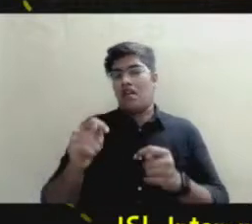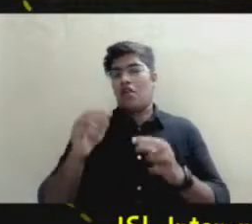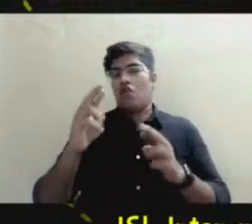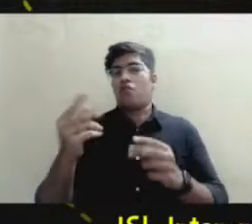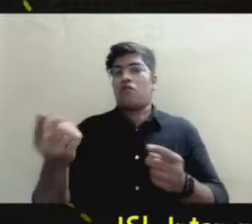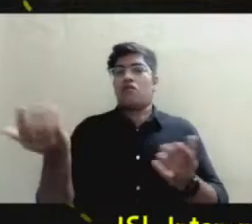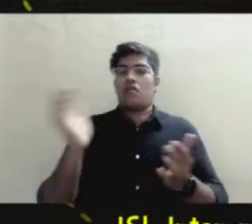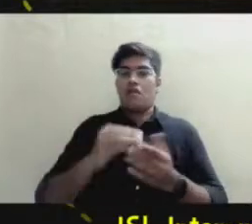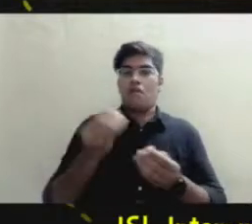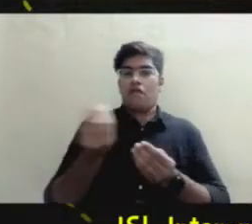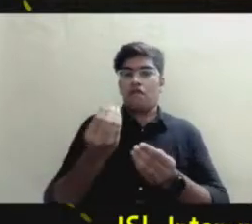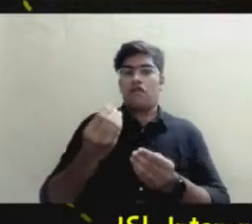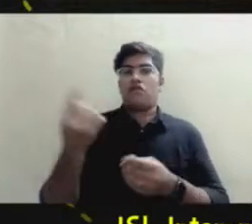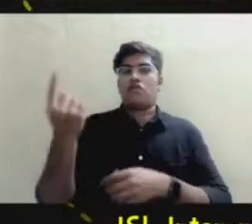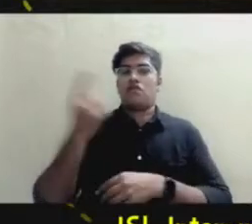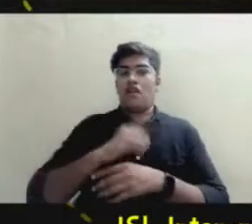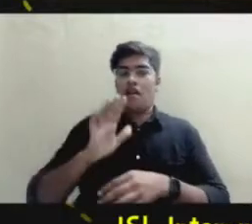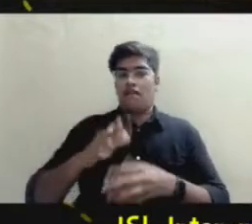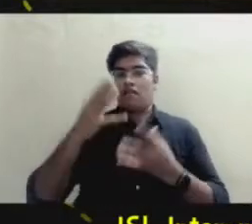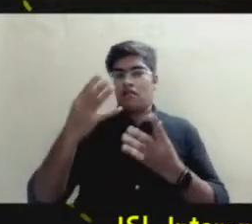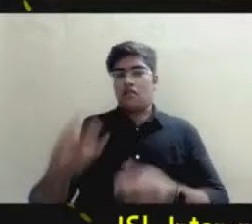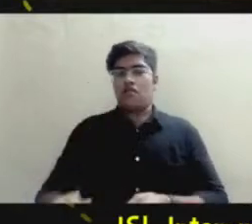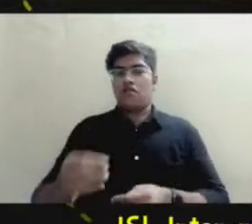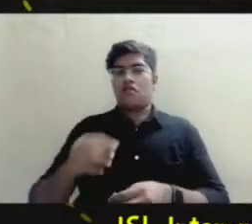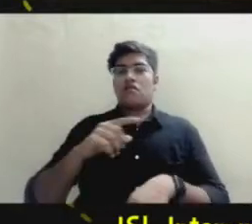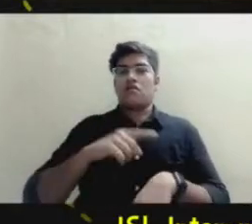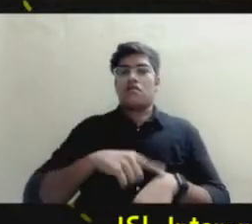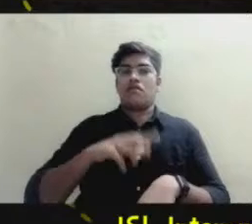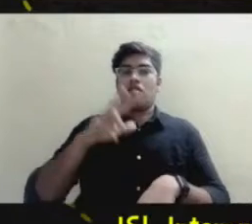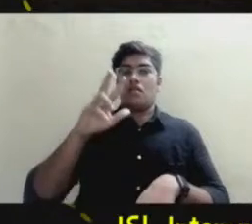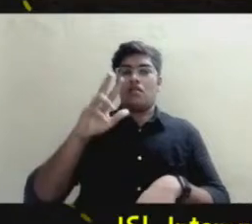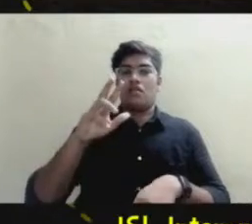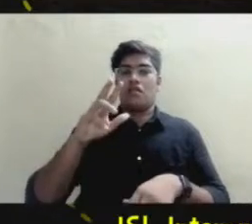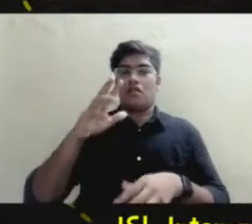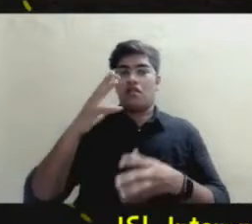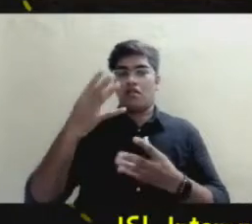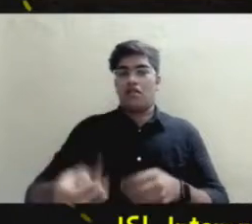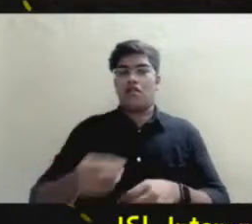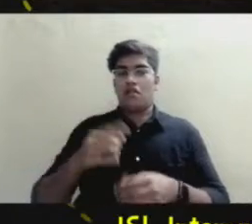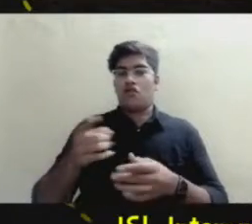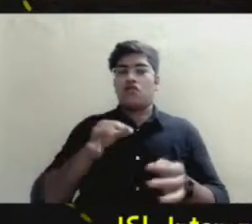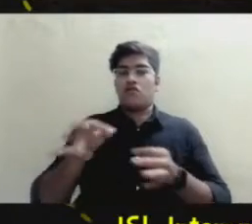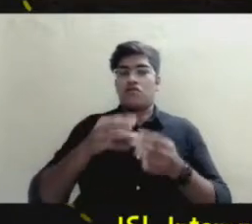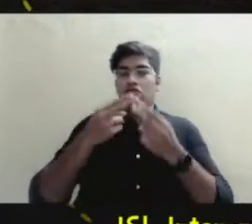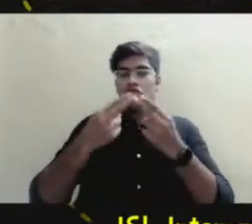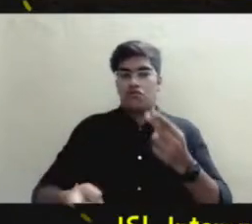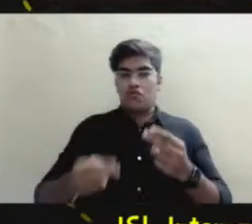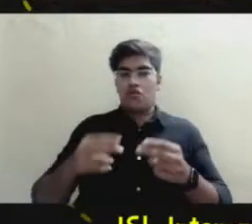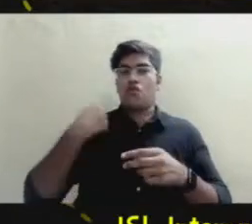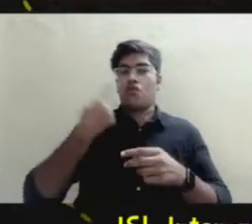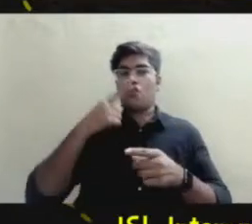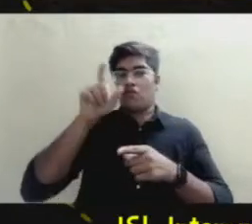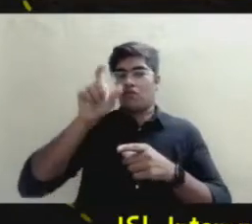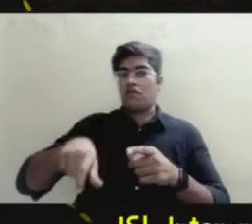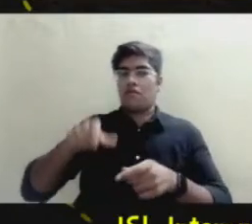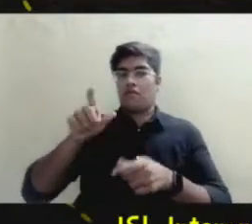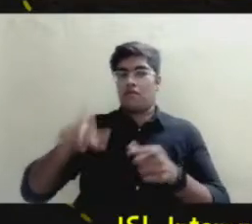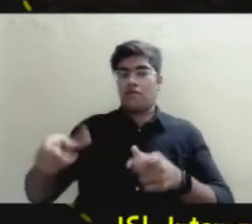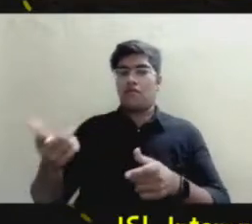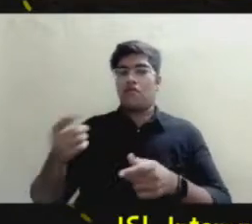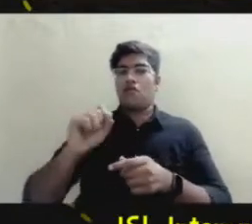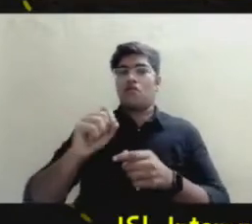seats left for the play tonight, Lonely Hearts Club, erotic stories of lonely people behind their computers.